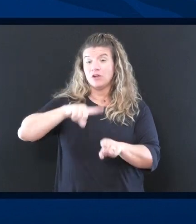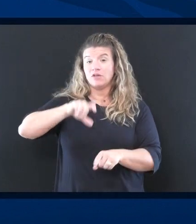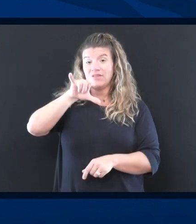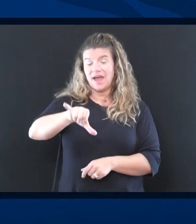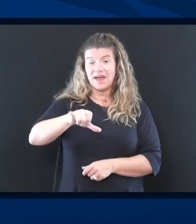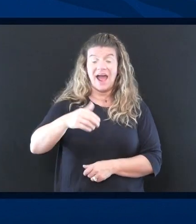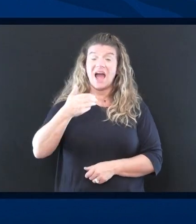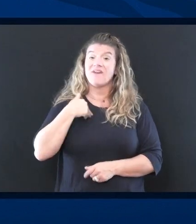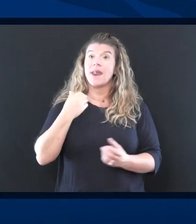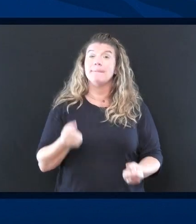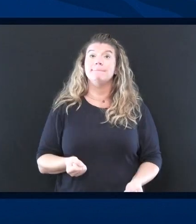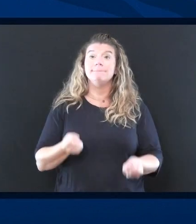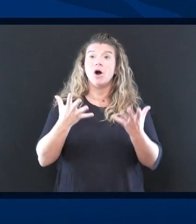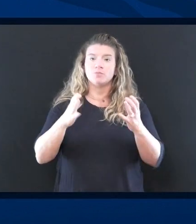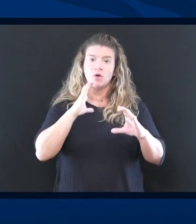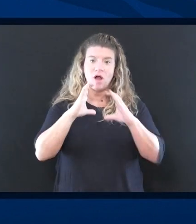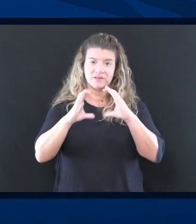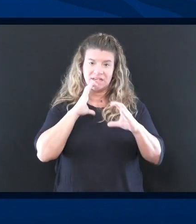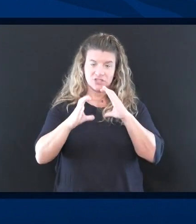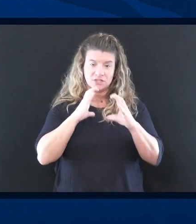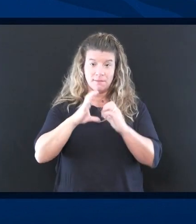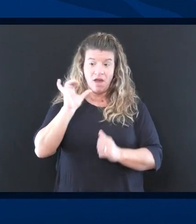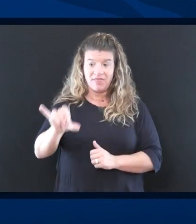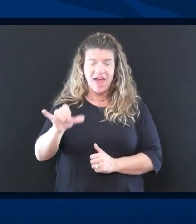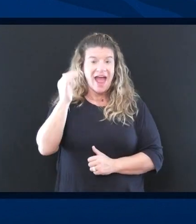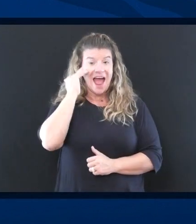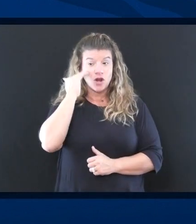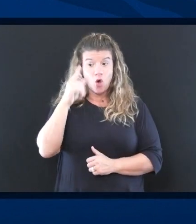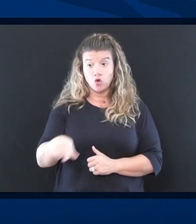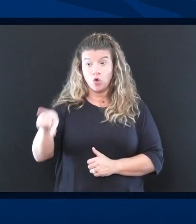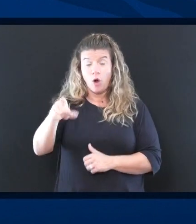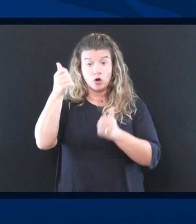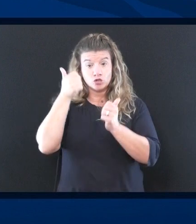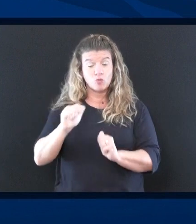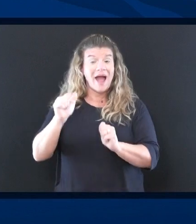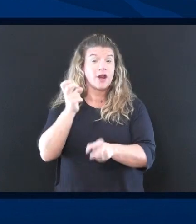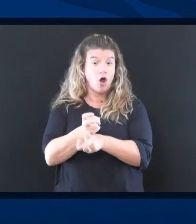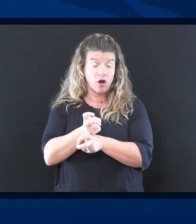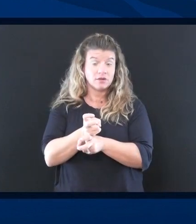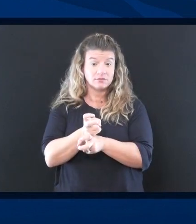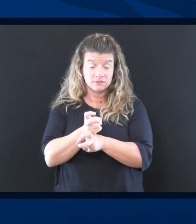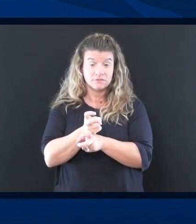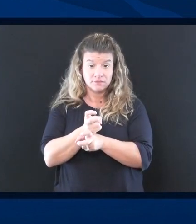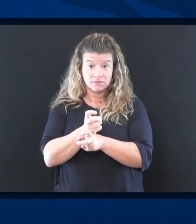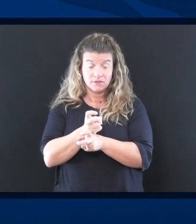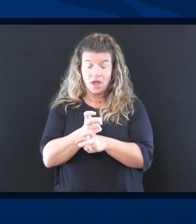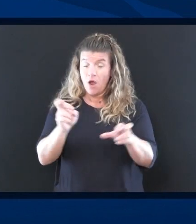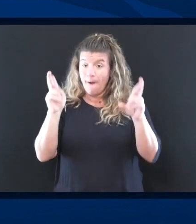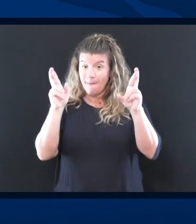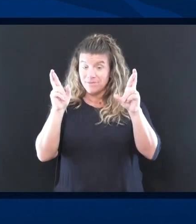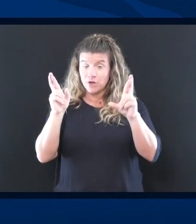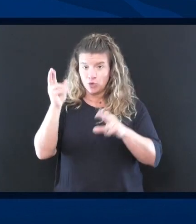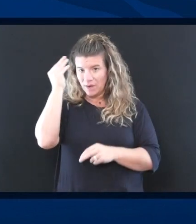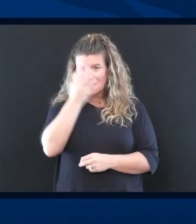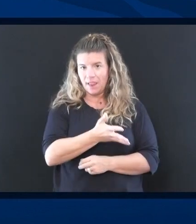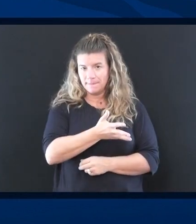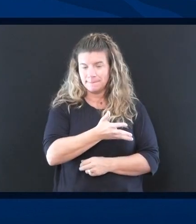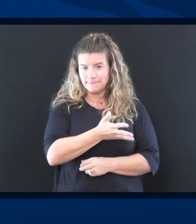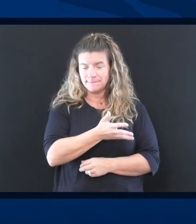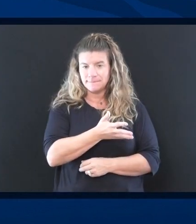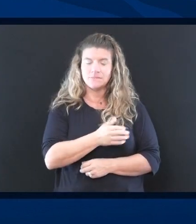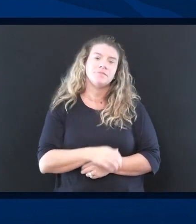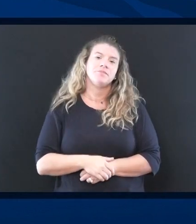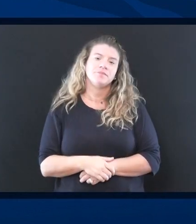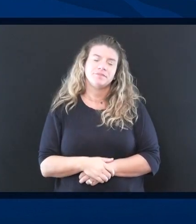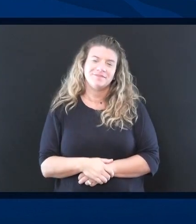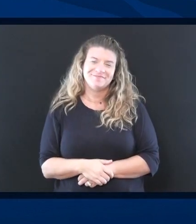I've had multiple conversations with you about it. I know you guys are trying hard, but but hopefully you can tell,